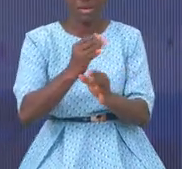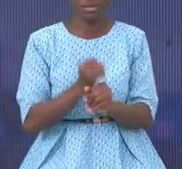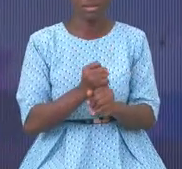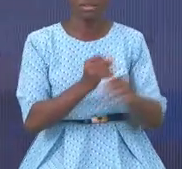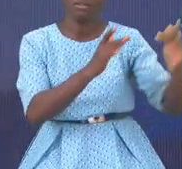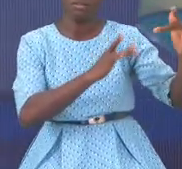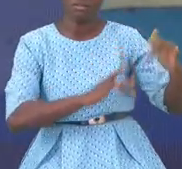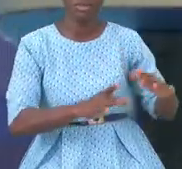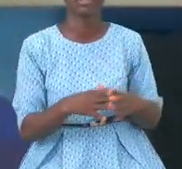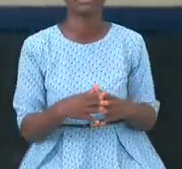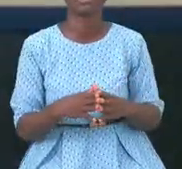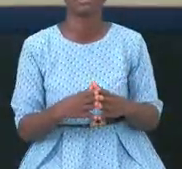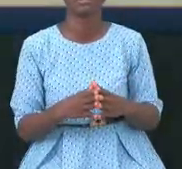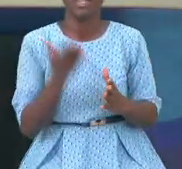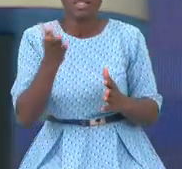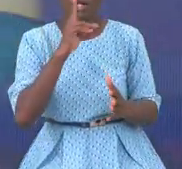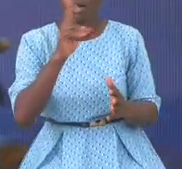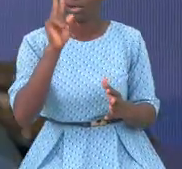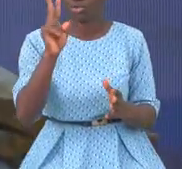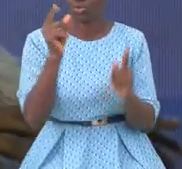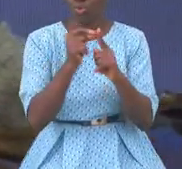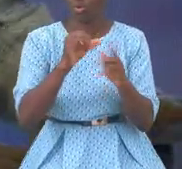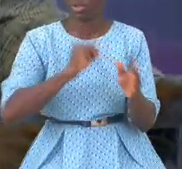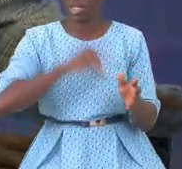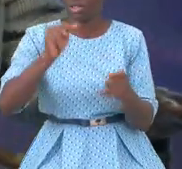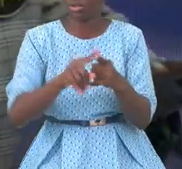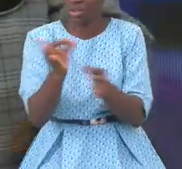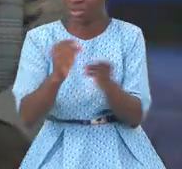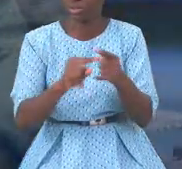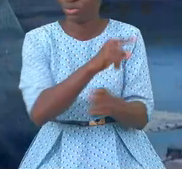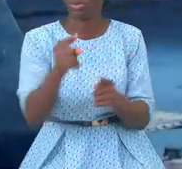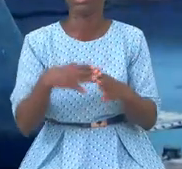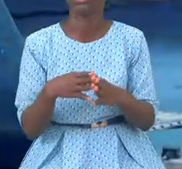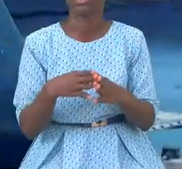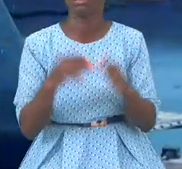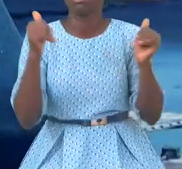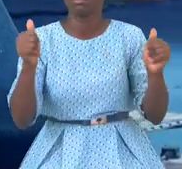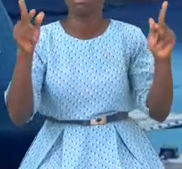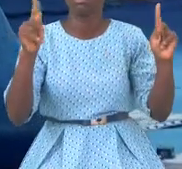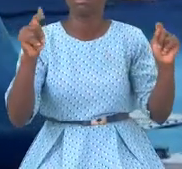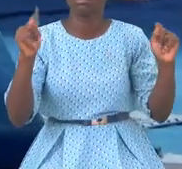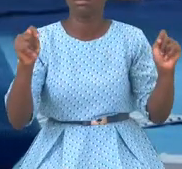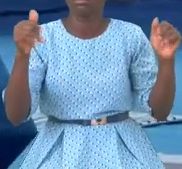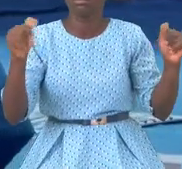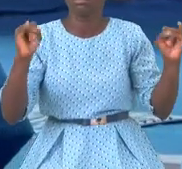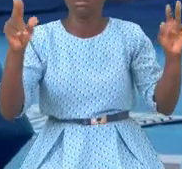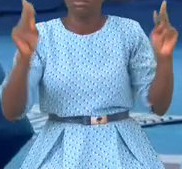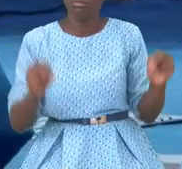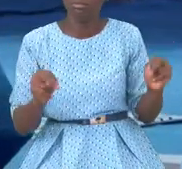you. There is one word, attain. Attain. When you try, when you struggle, when you climb, when